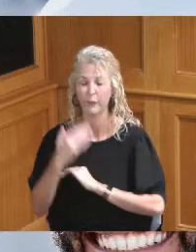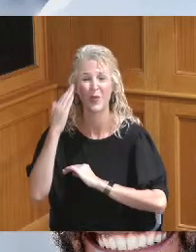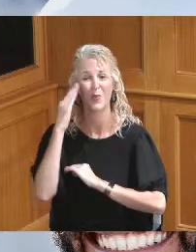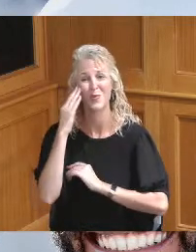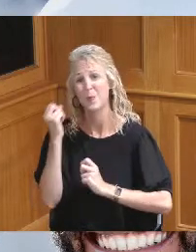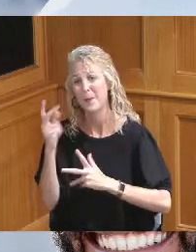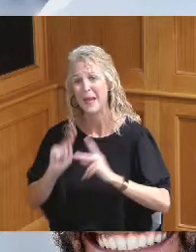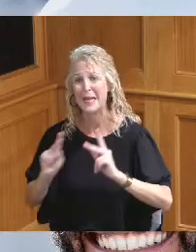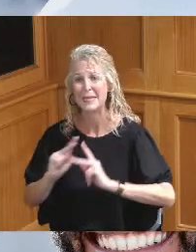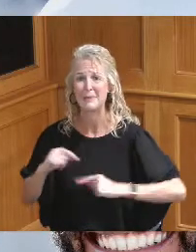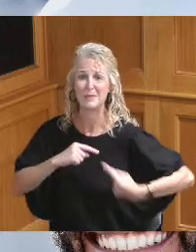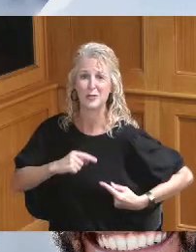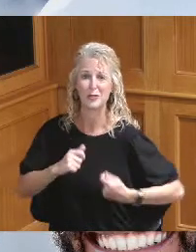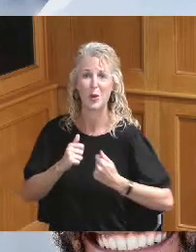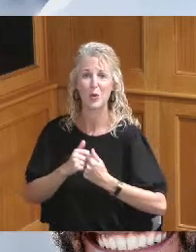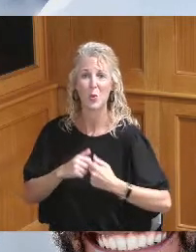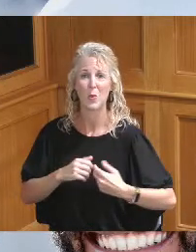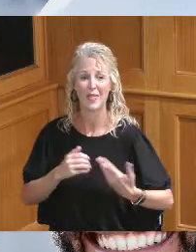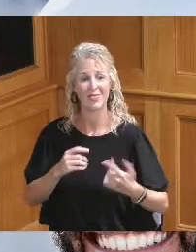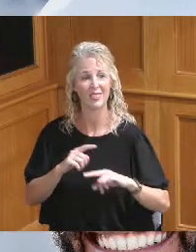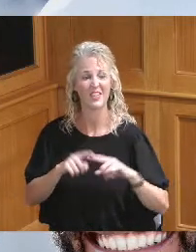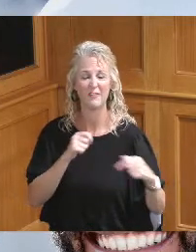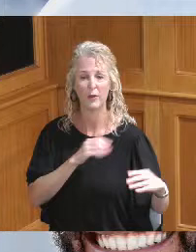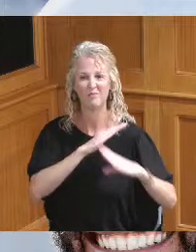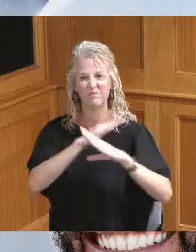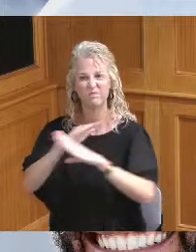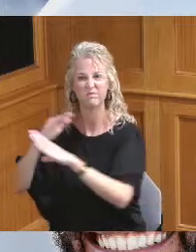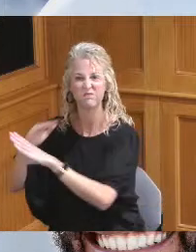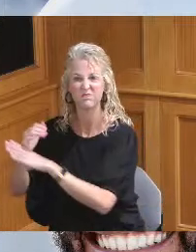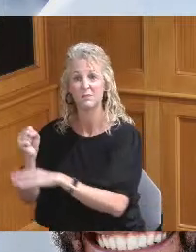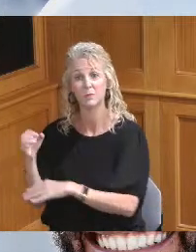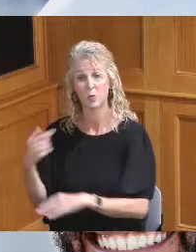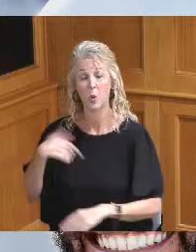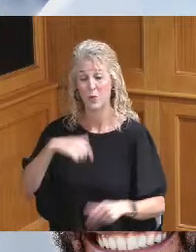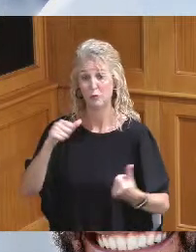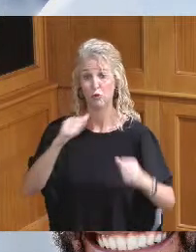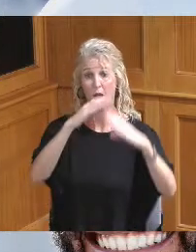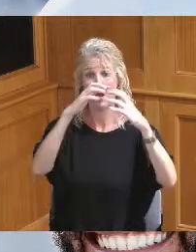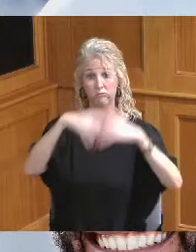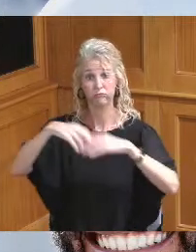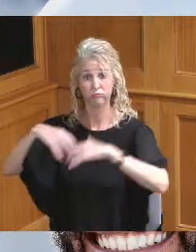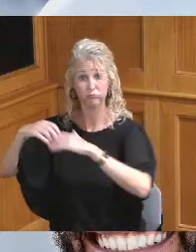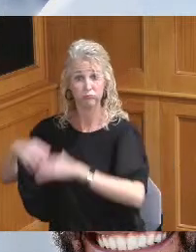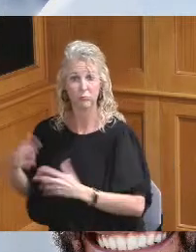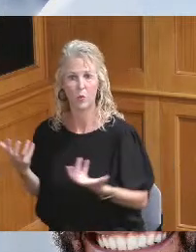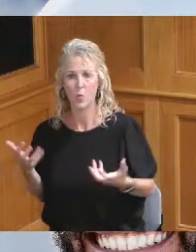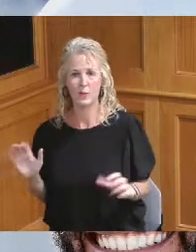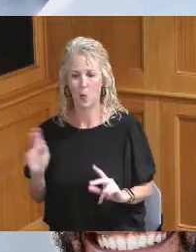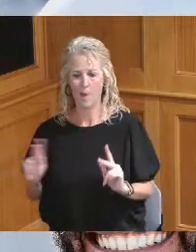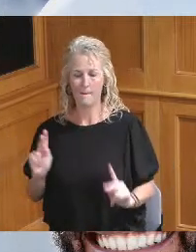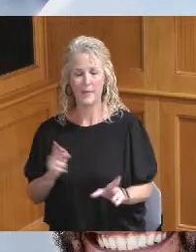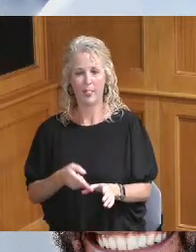to employment to strategically allocate these resources to remove barriers, prevent participants